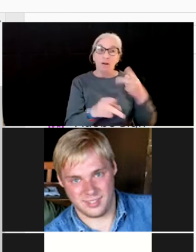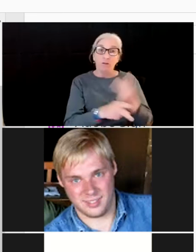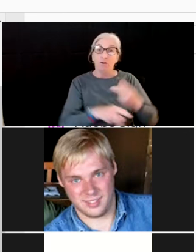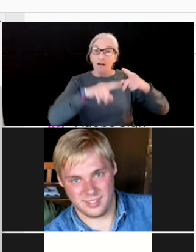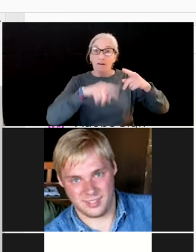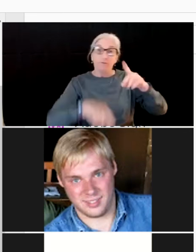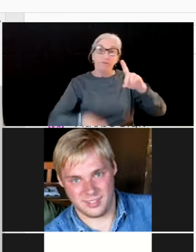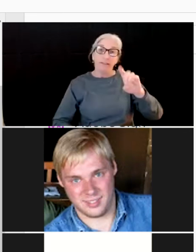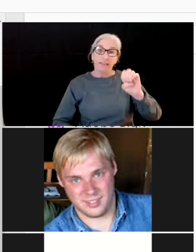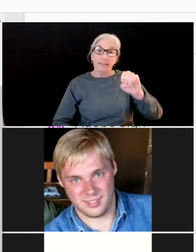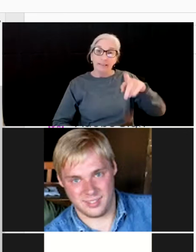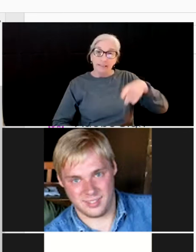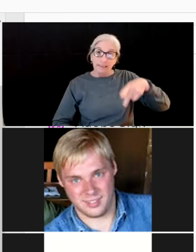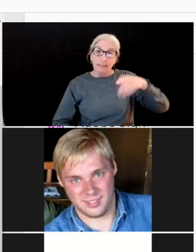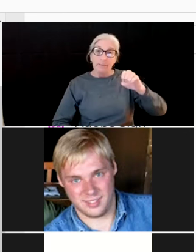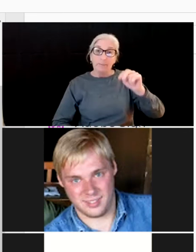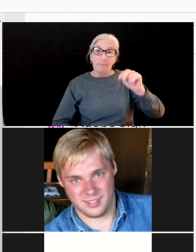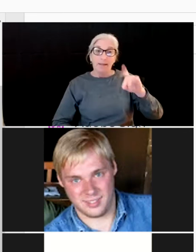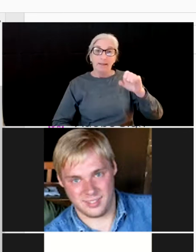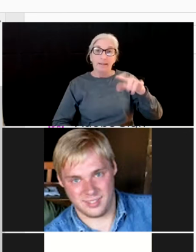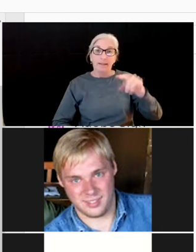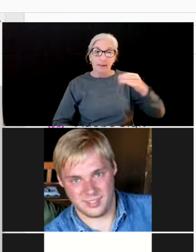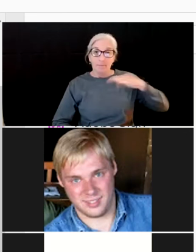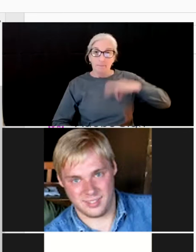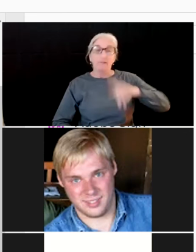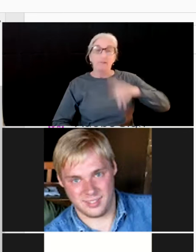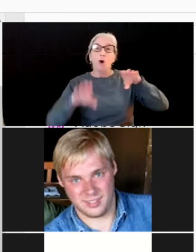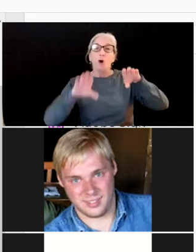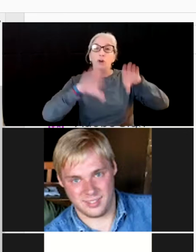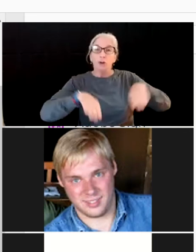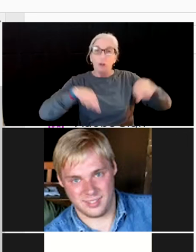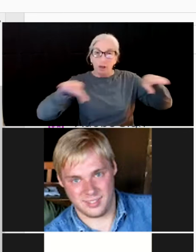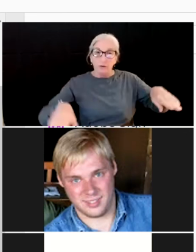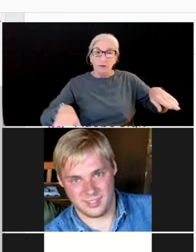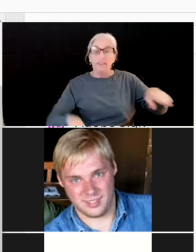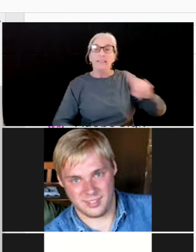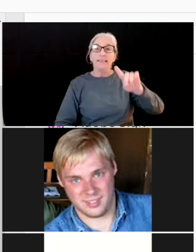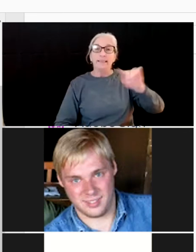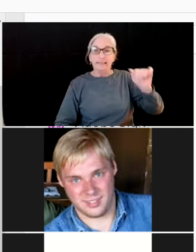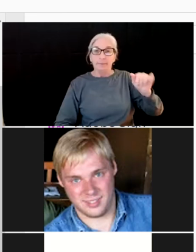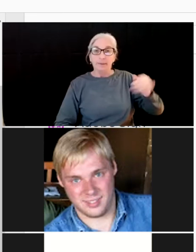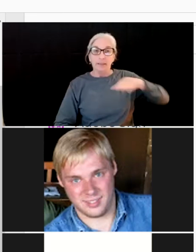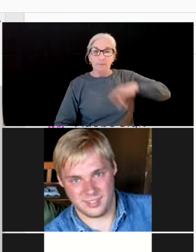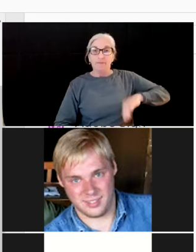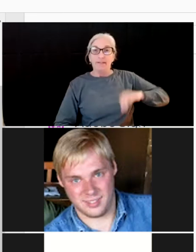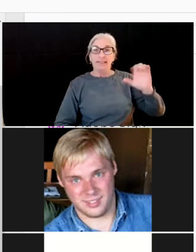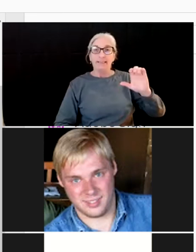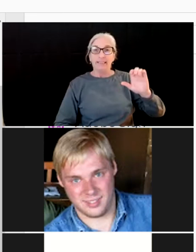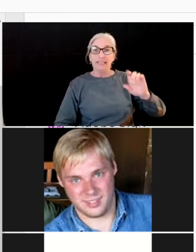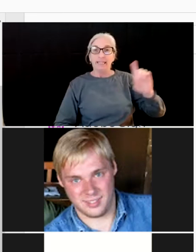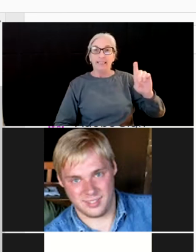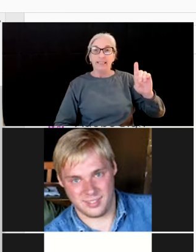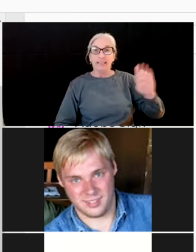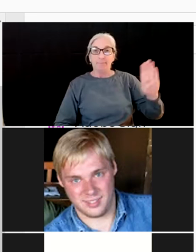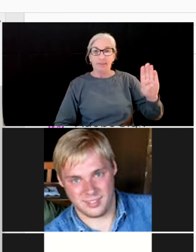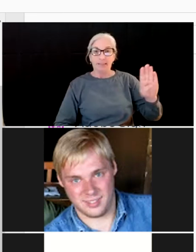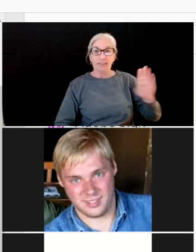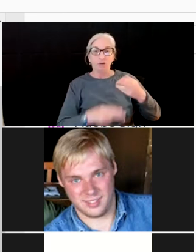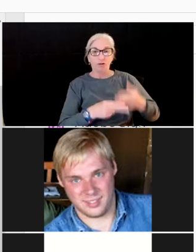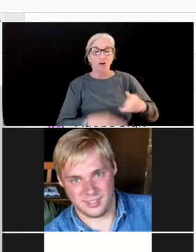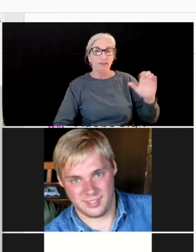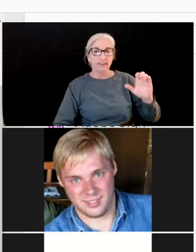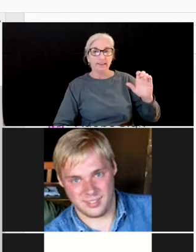childhood disability benefits, or CDBs, as Social Security refers to them. Sometimes you might hear it